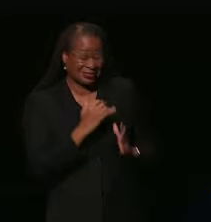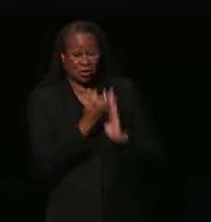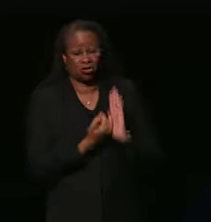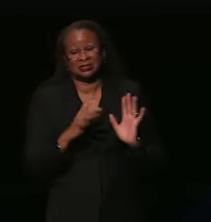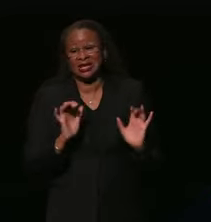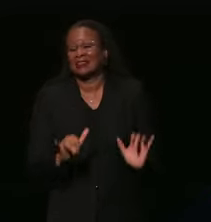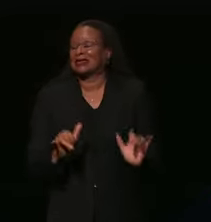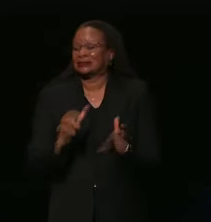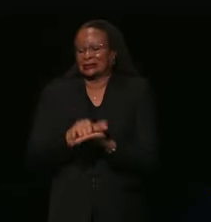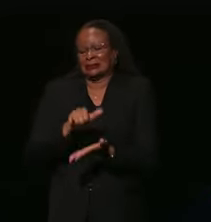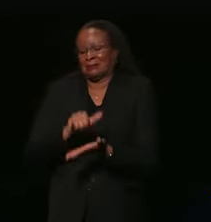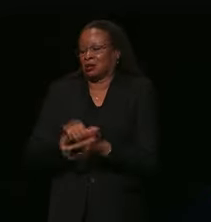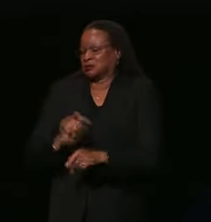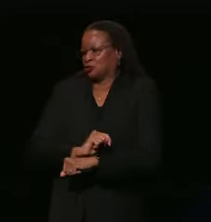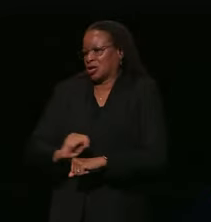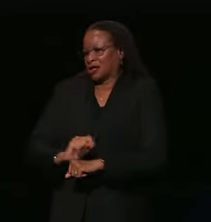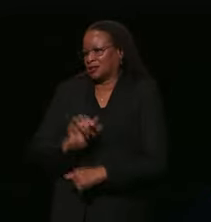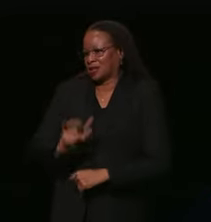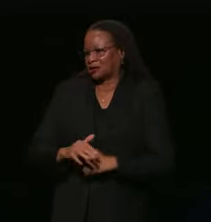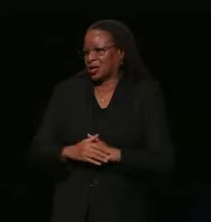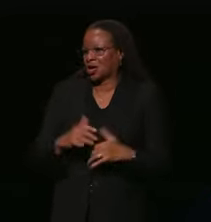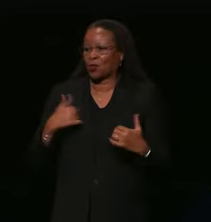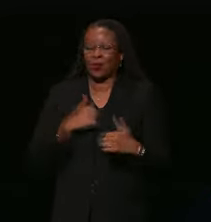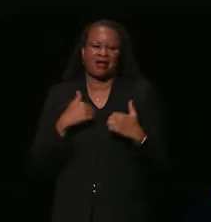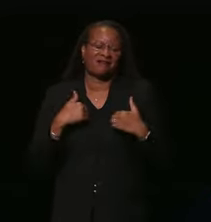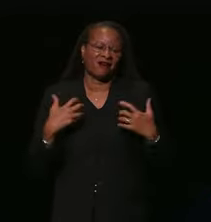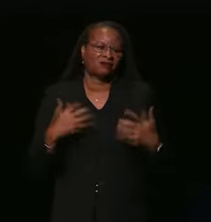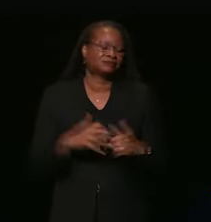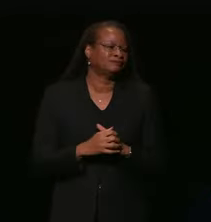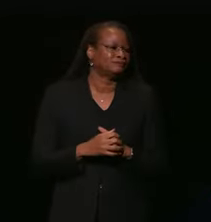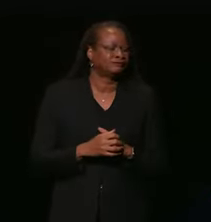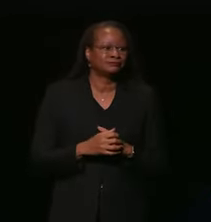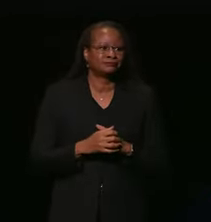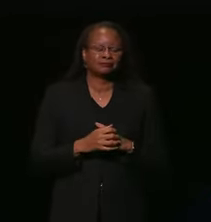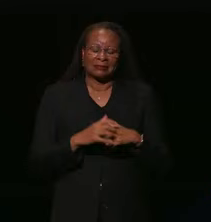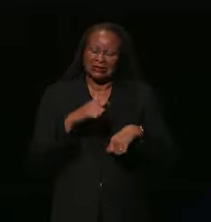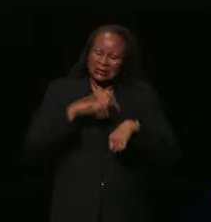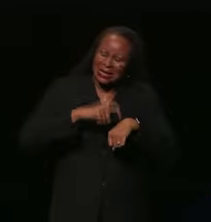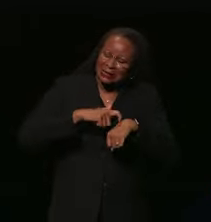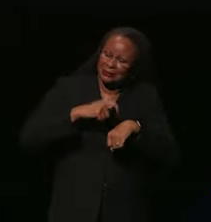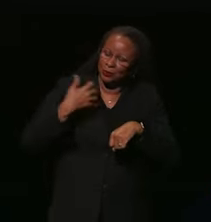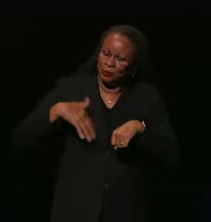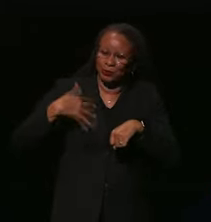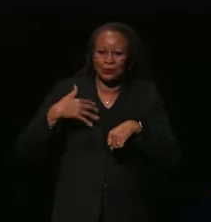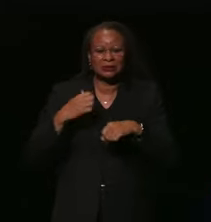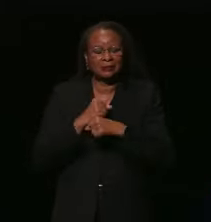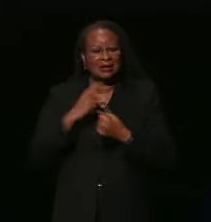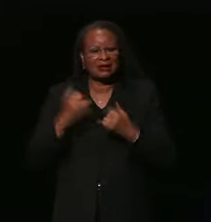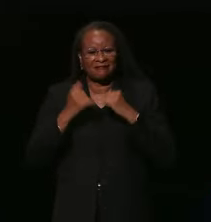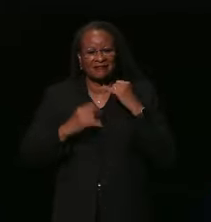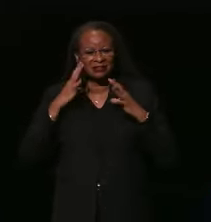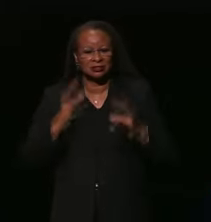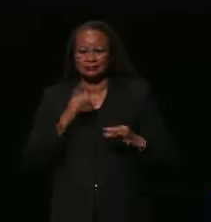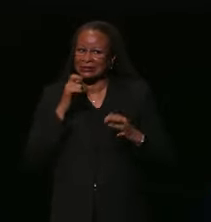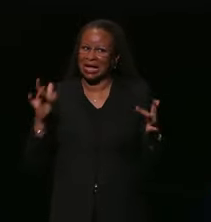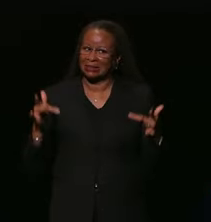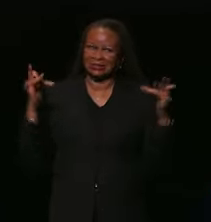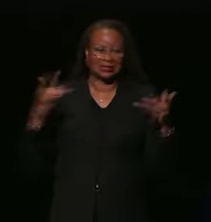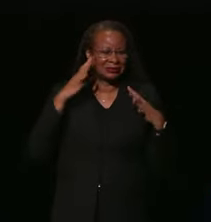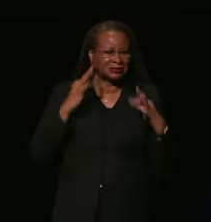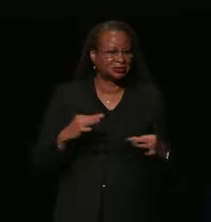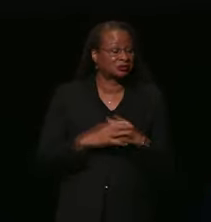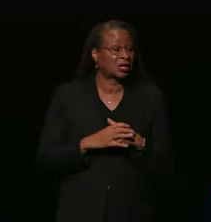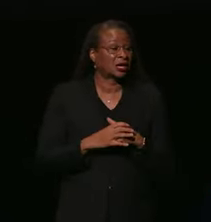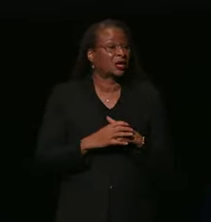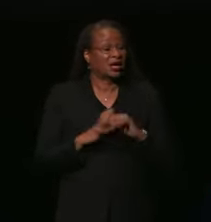It's an impossible task. We spend incredible time to make that final decision. It is not taken lightly. The